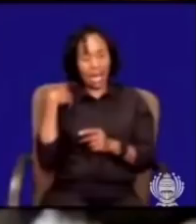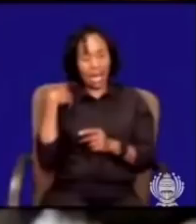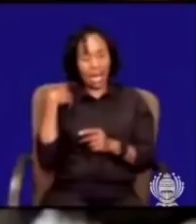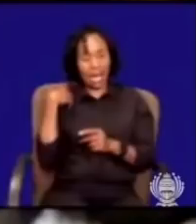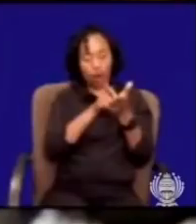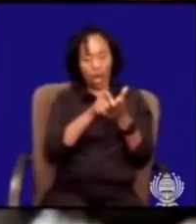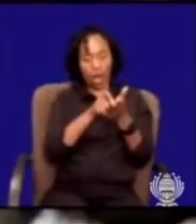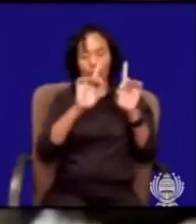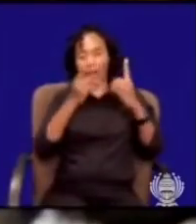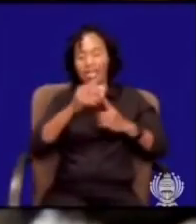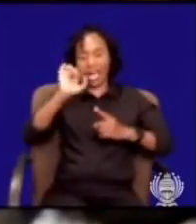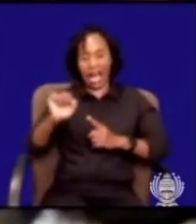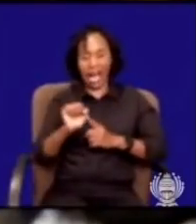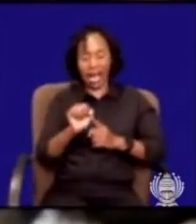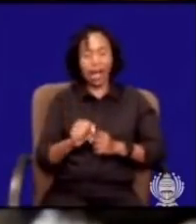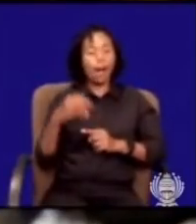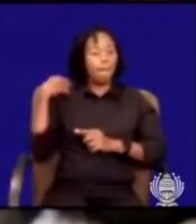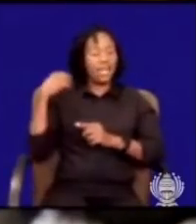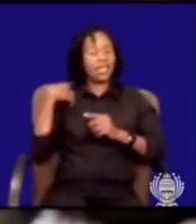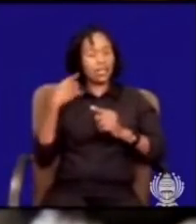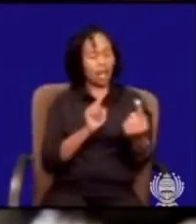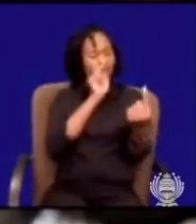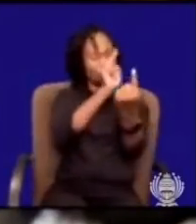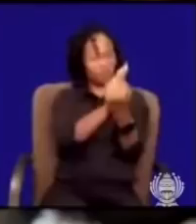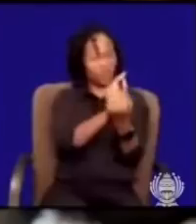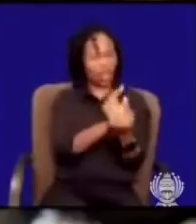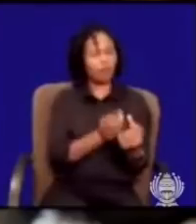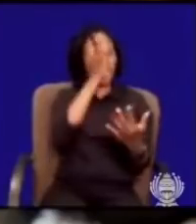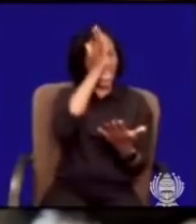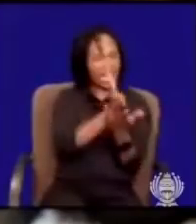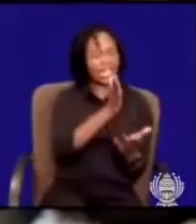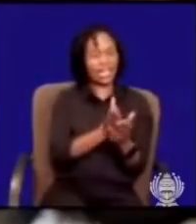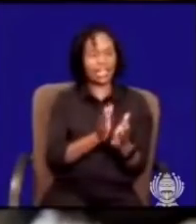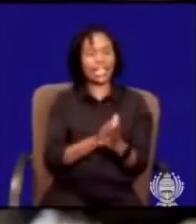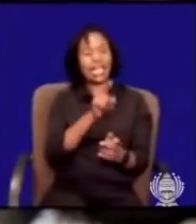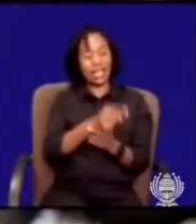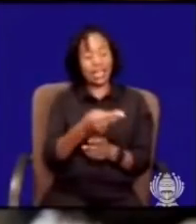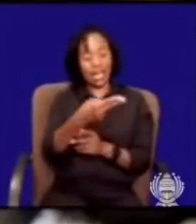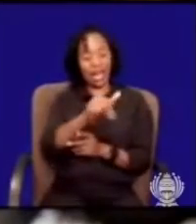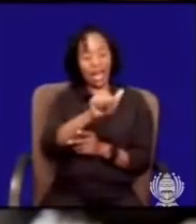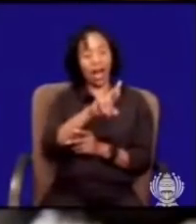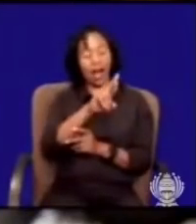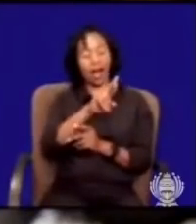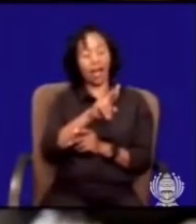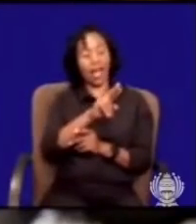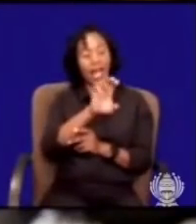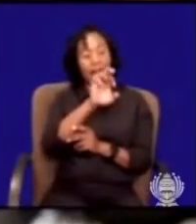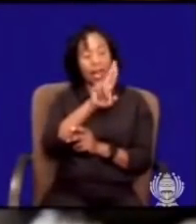been directly engaged on the matter during a visit to the Hermanus Harbour, and the lease has still not been renewed.